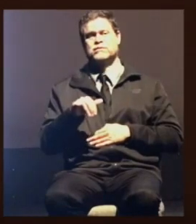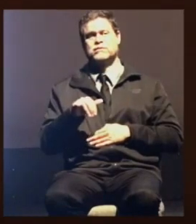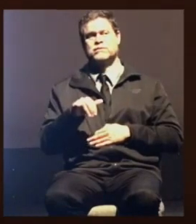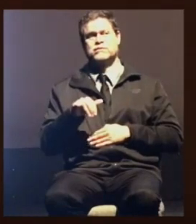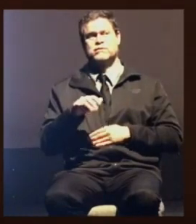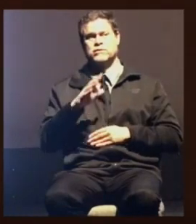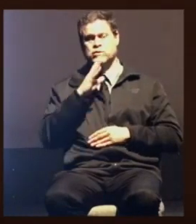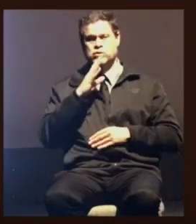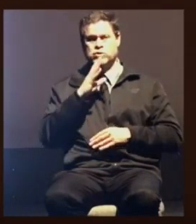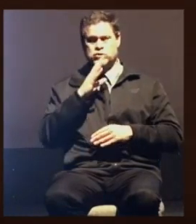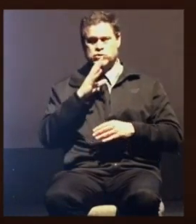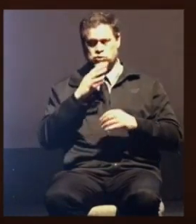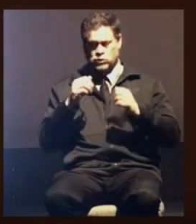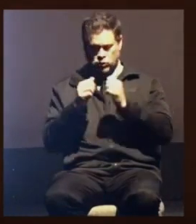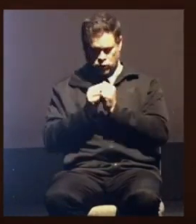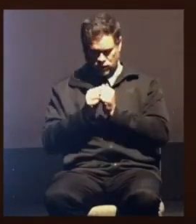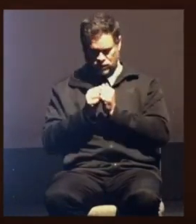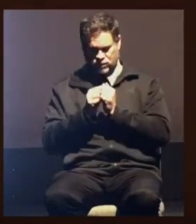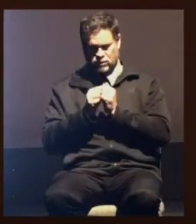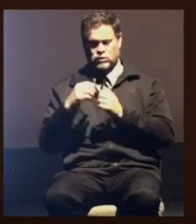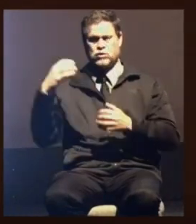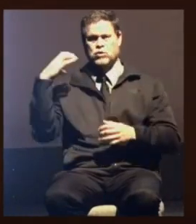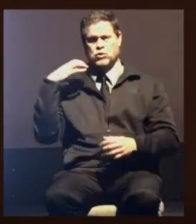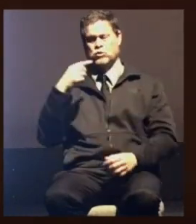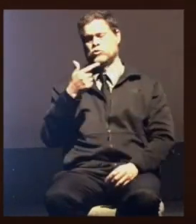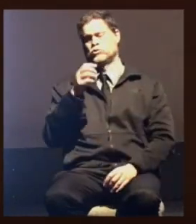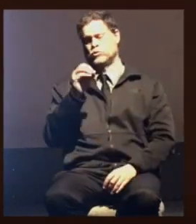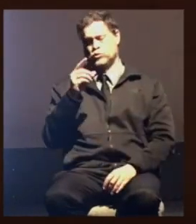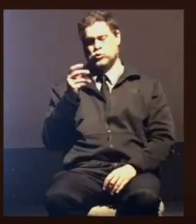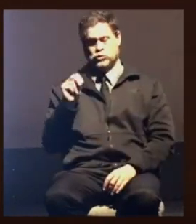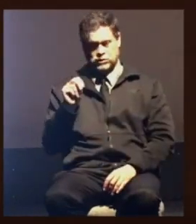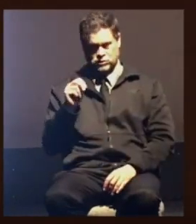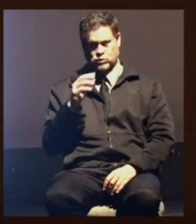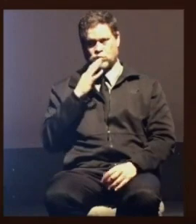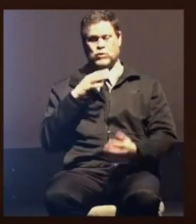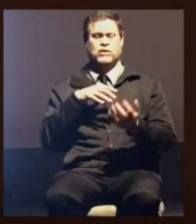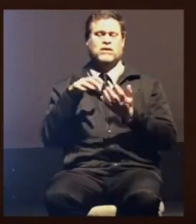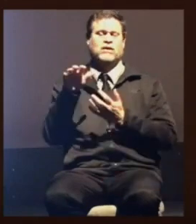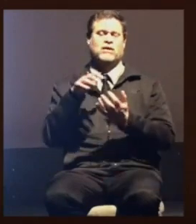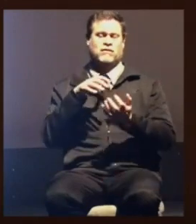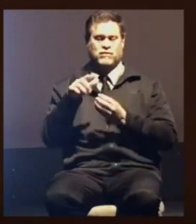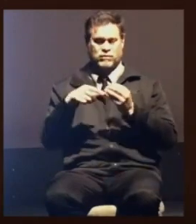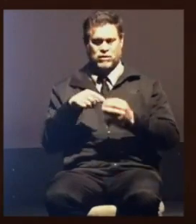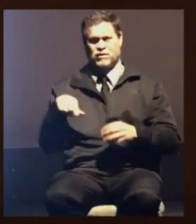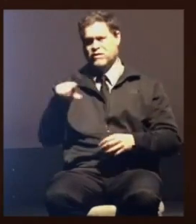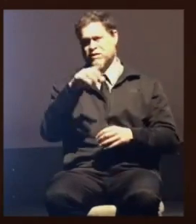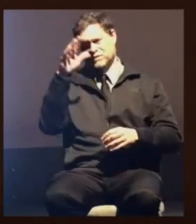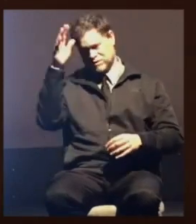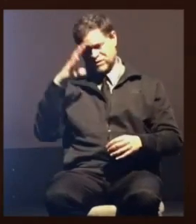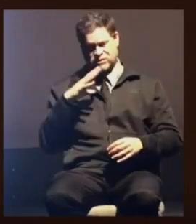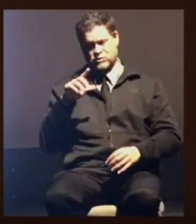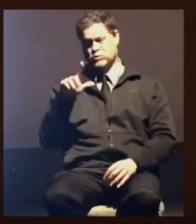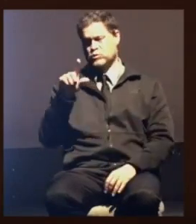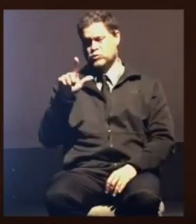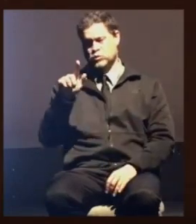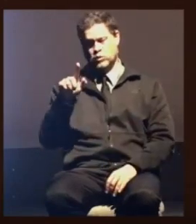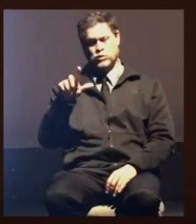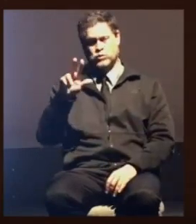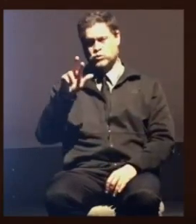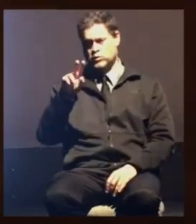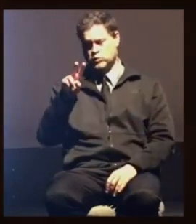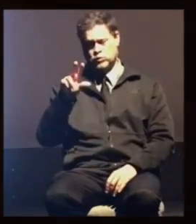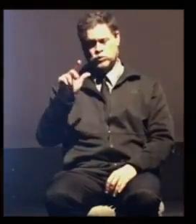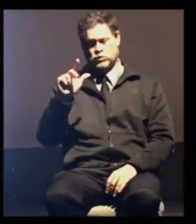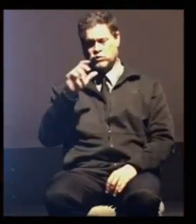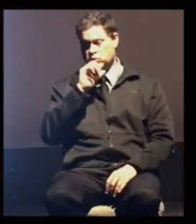I was talking to Coach Gooden, and we were laughing about it. These guys are 21, 22, 23 years